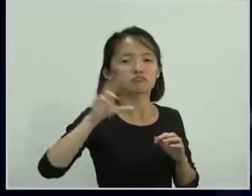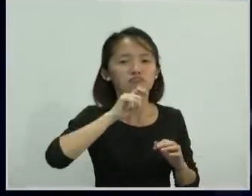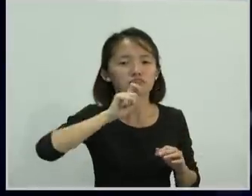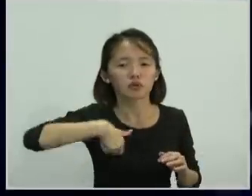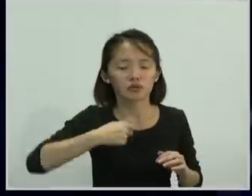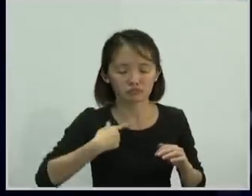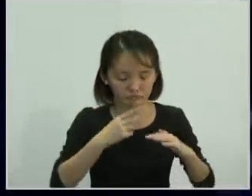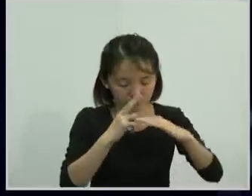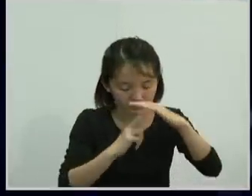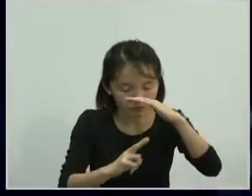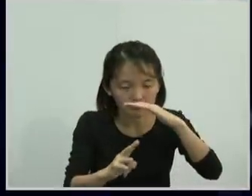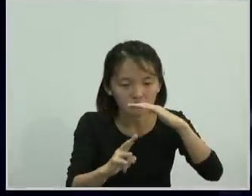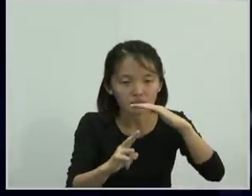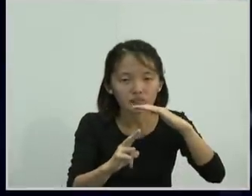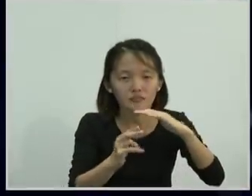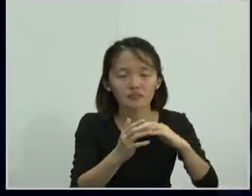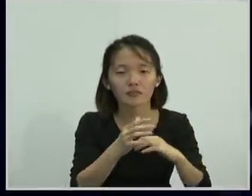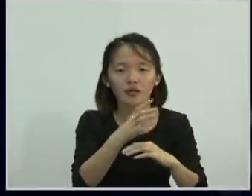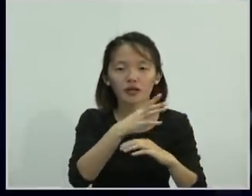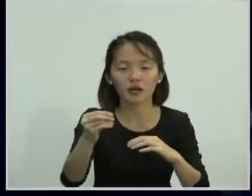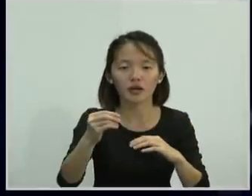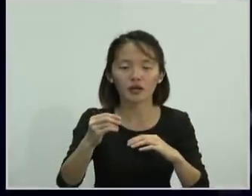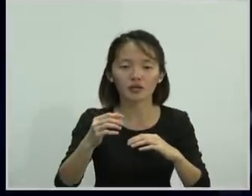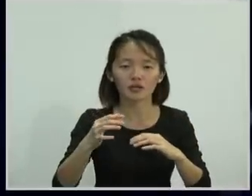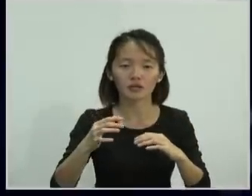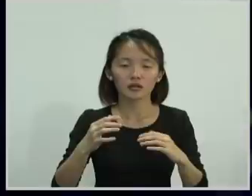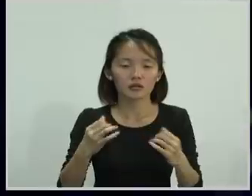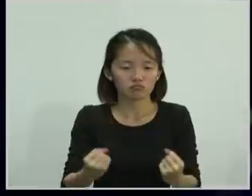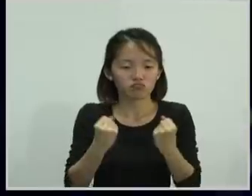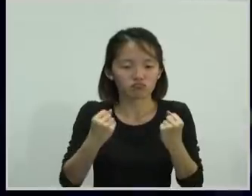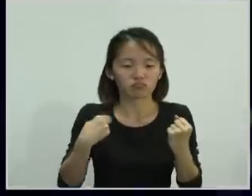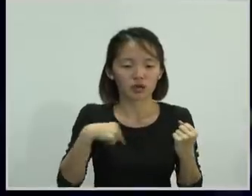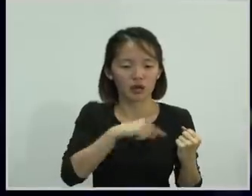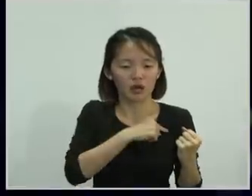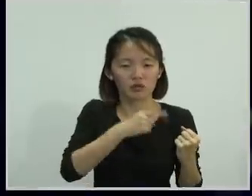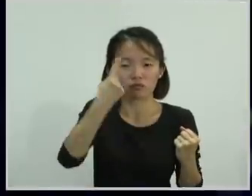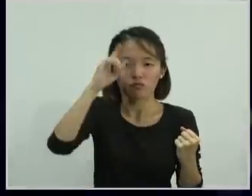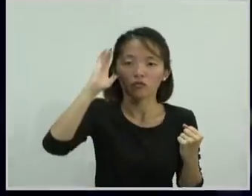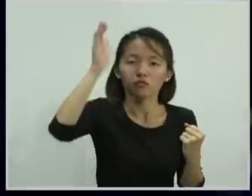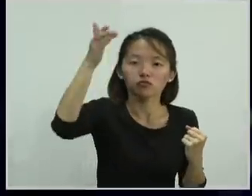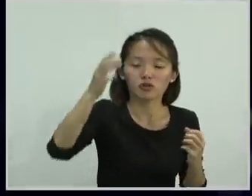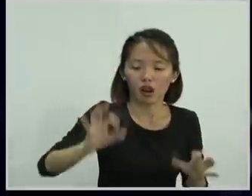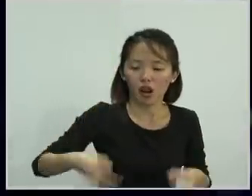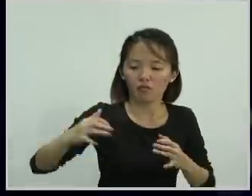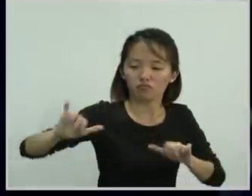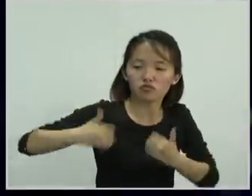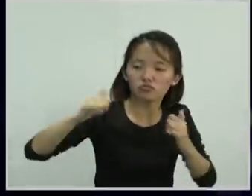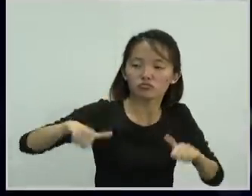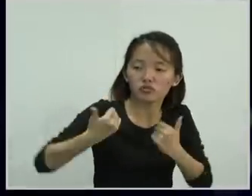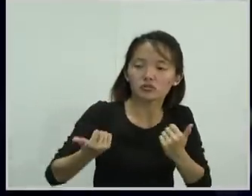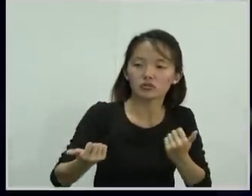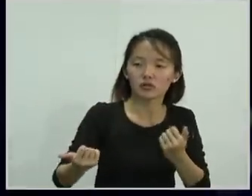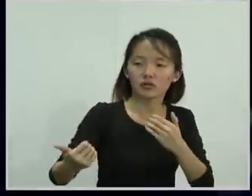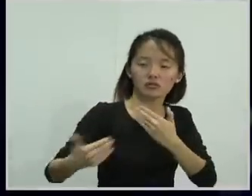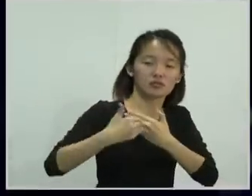us for anything life can throw at us. And you know what?